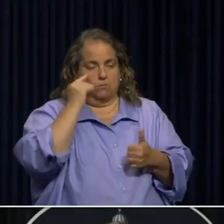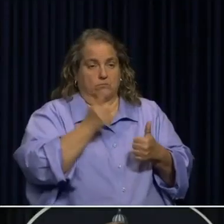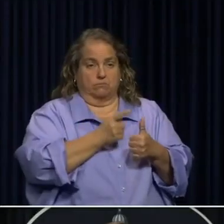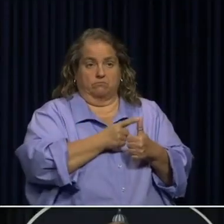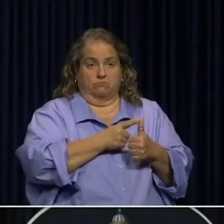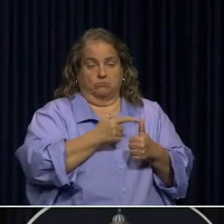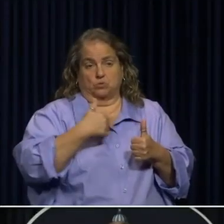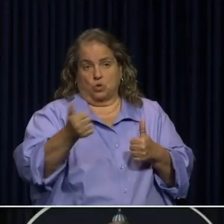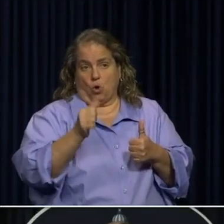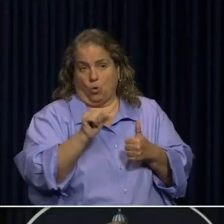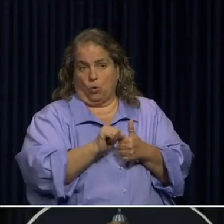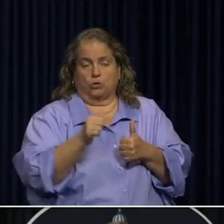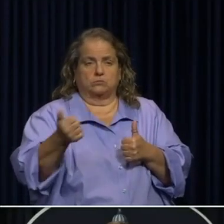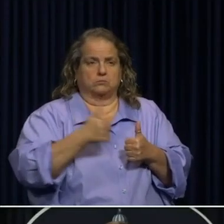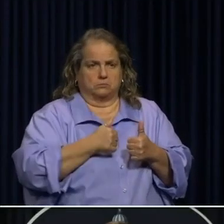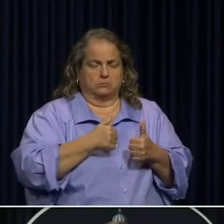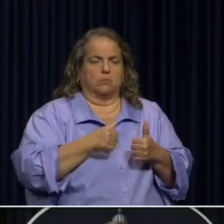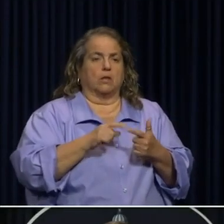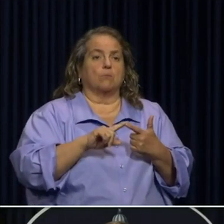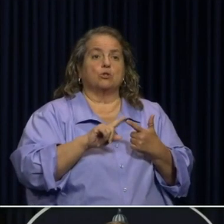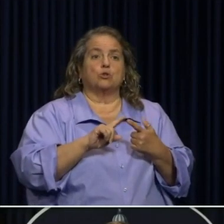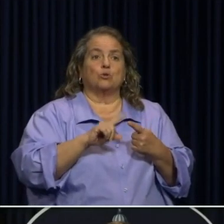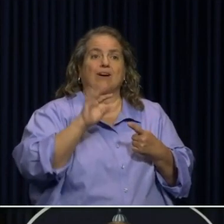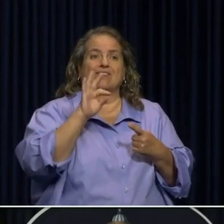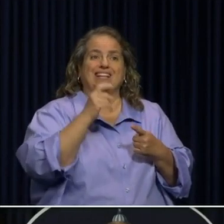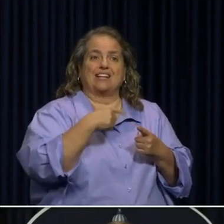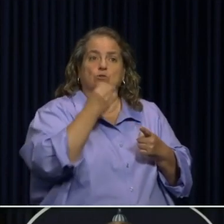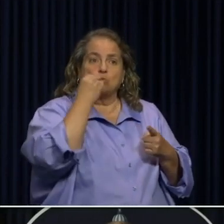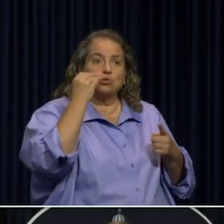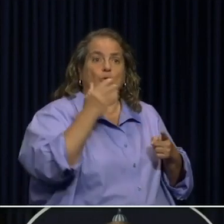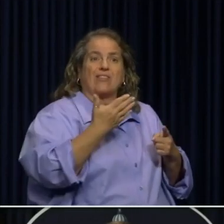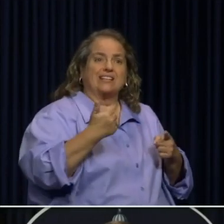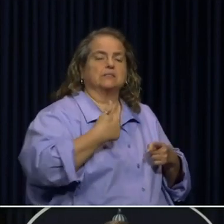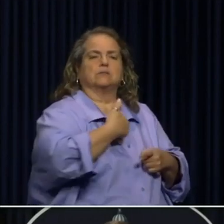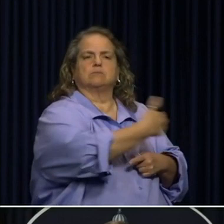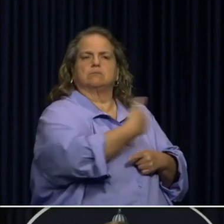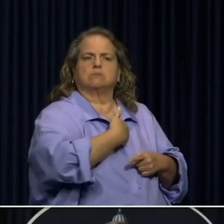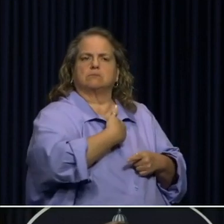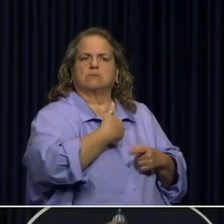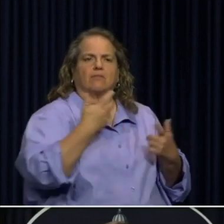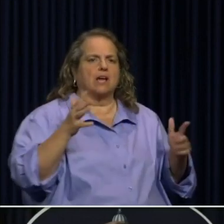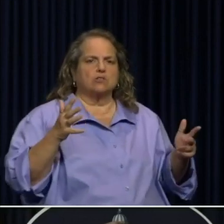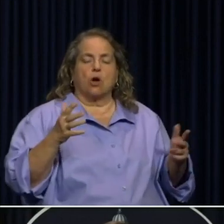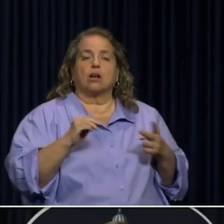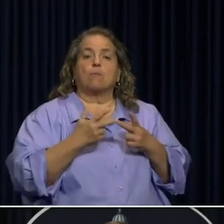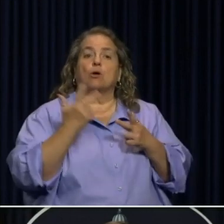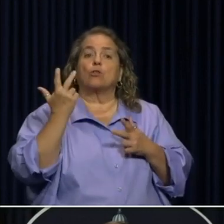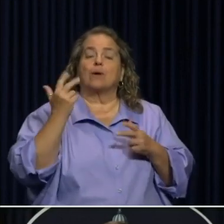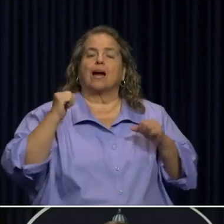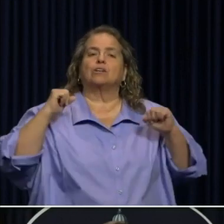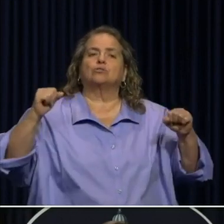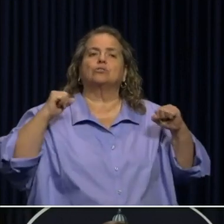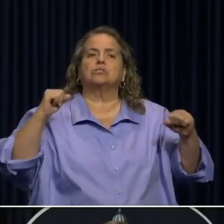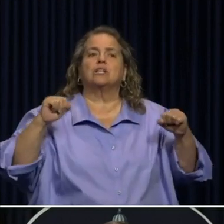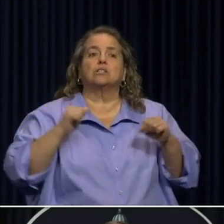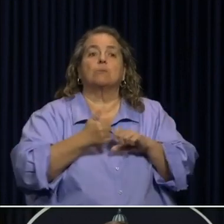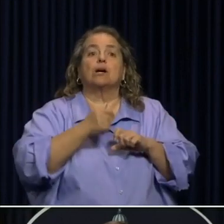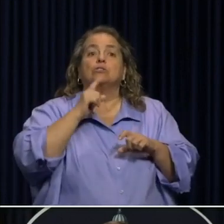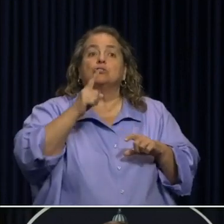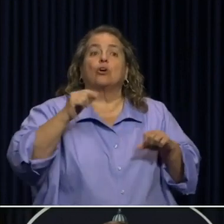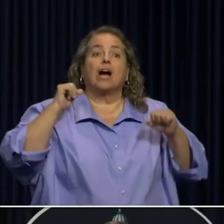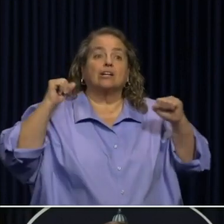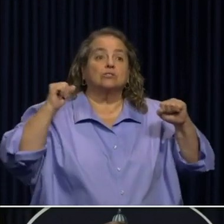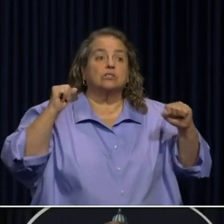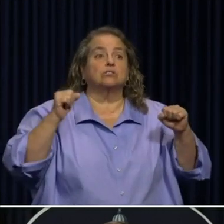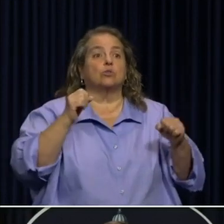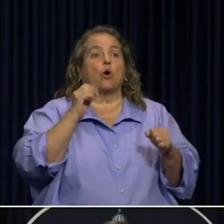going to work if we're going to work. Number 2 is getting supplies if we need them. And number 3 is getting exercise. But making sure that exercise or